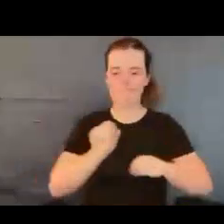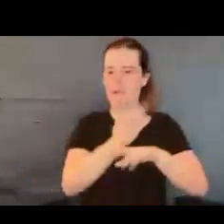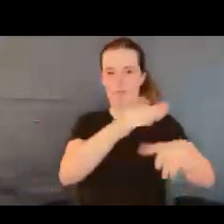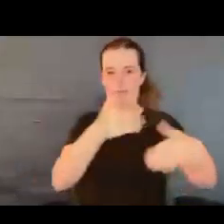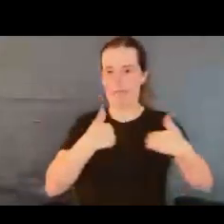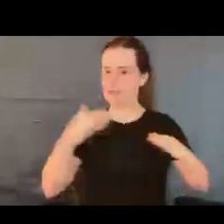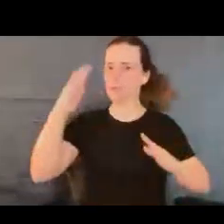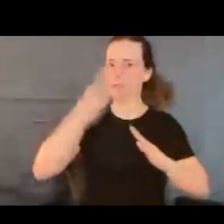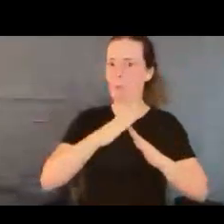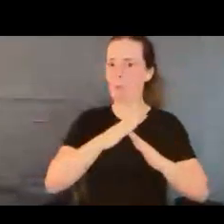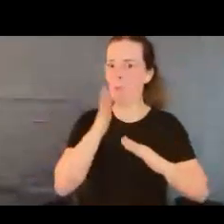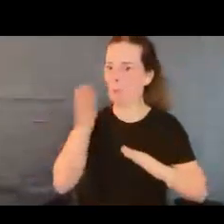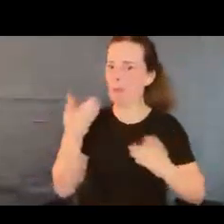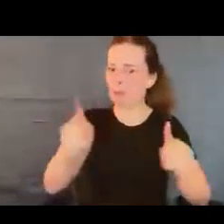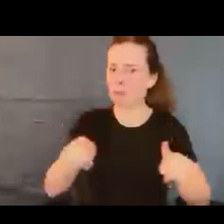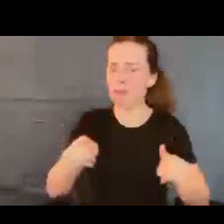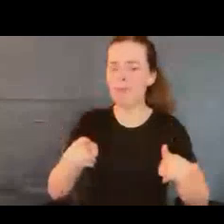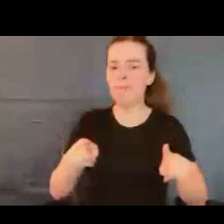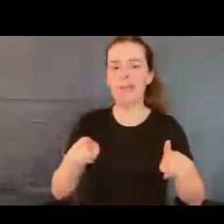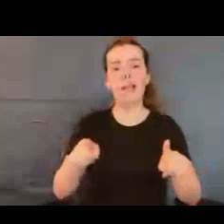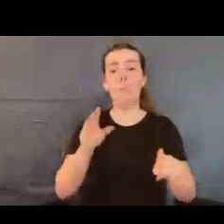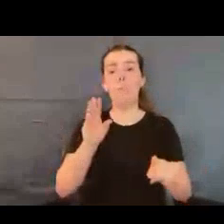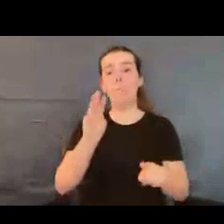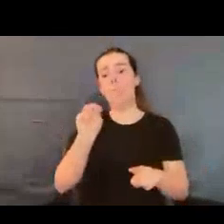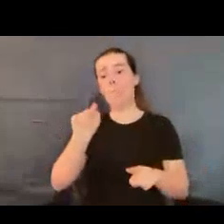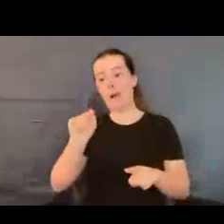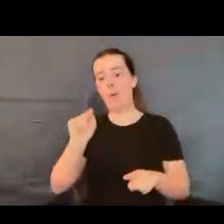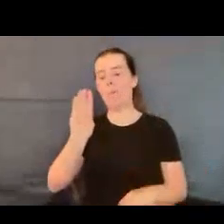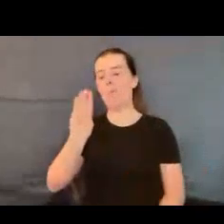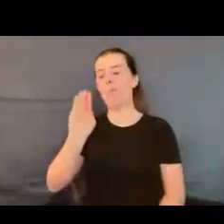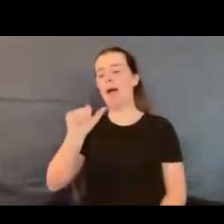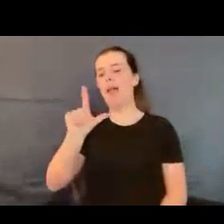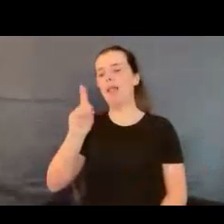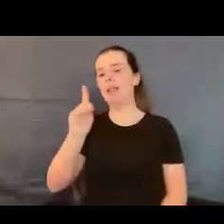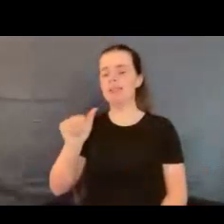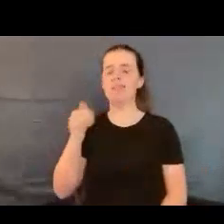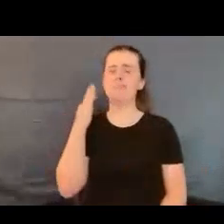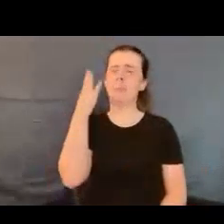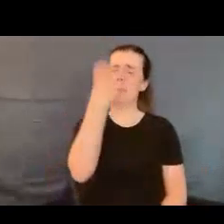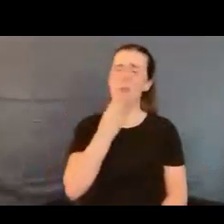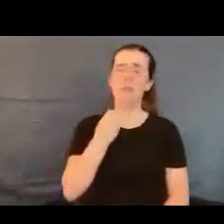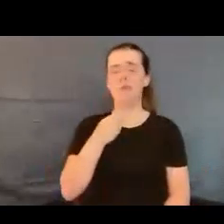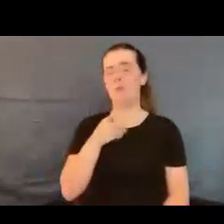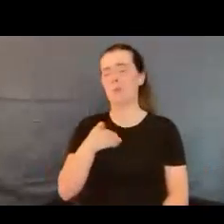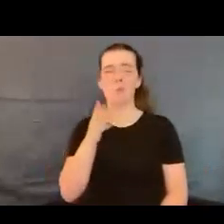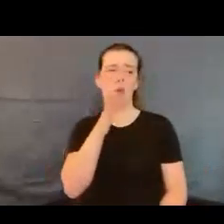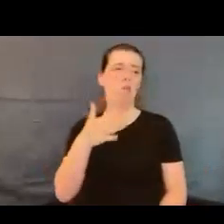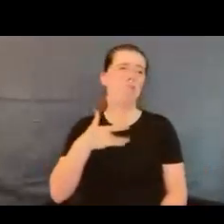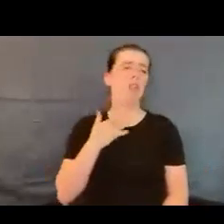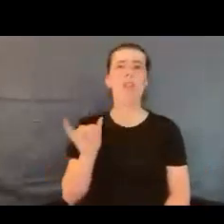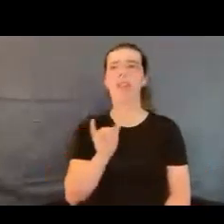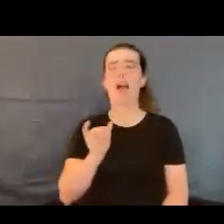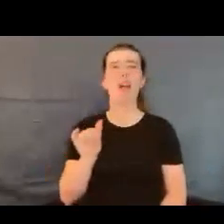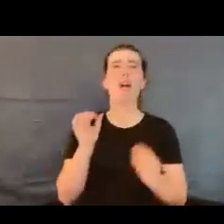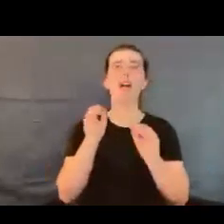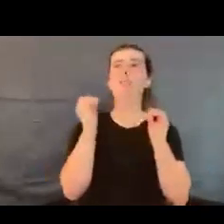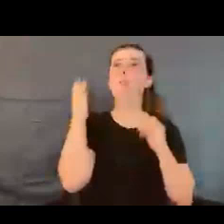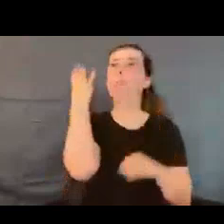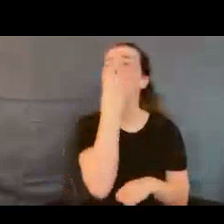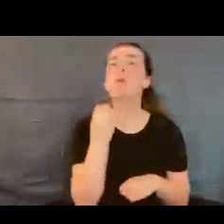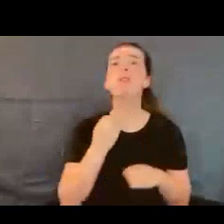part of this one is that Mount Baldy is a beautiful summit. And once you get up there, you will feel like you're kind of like on top of the world with the race. It's the high point of the